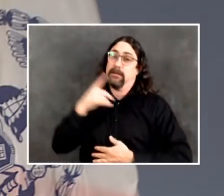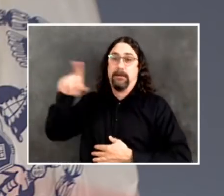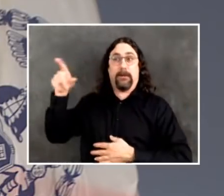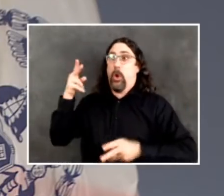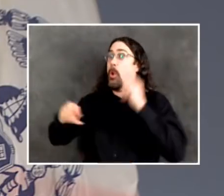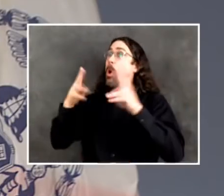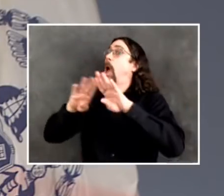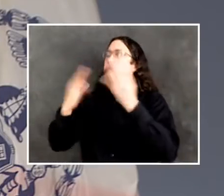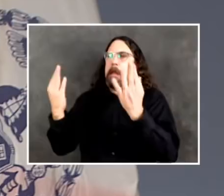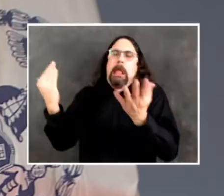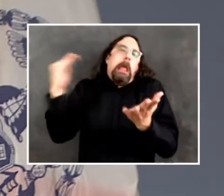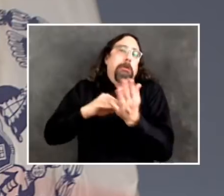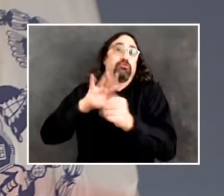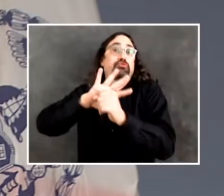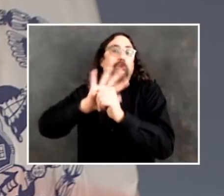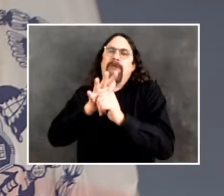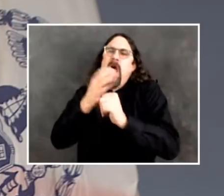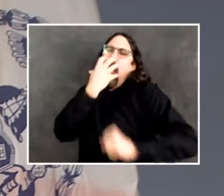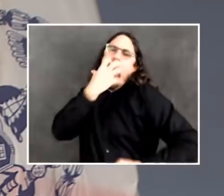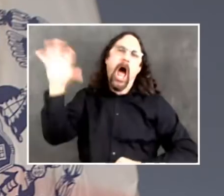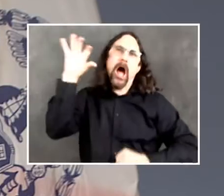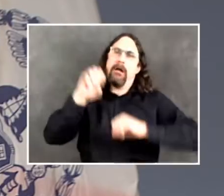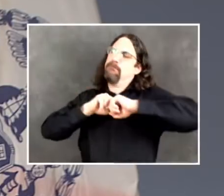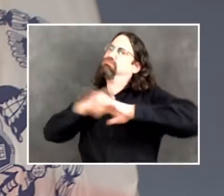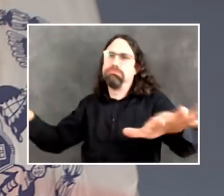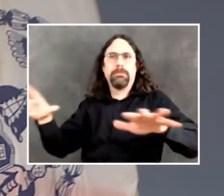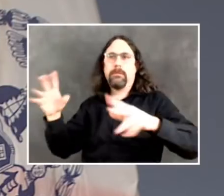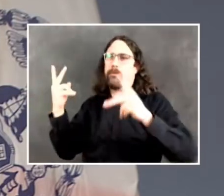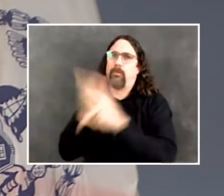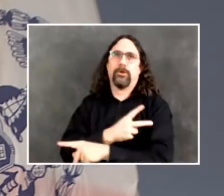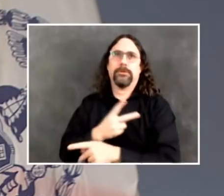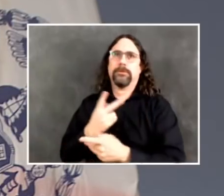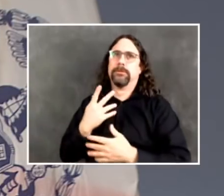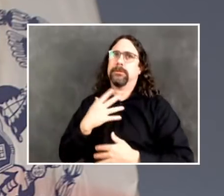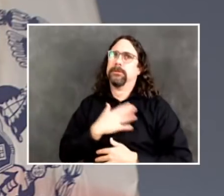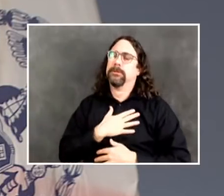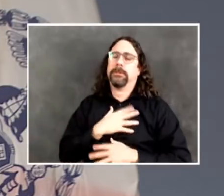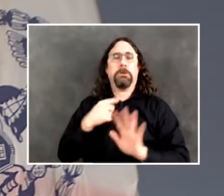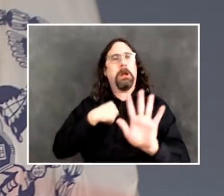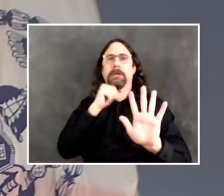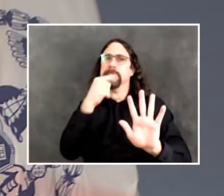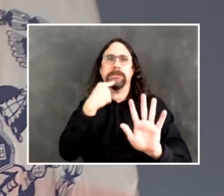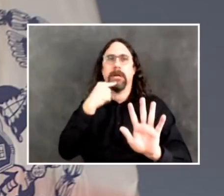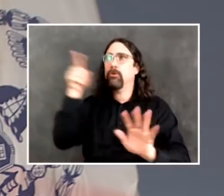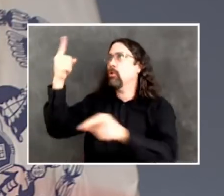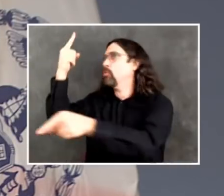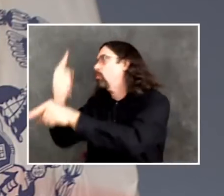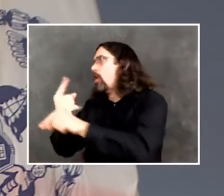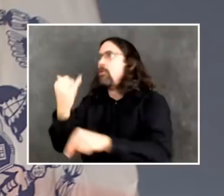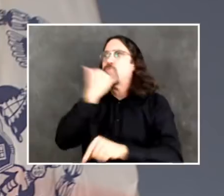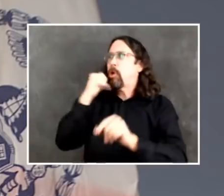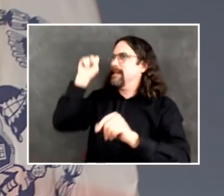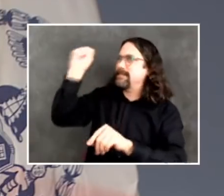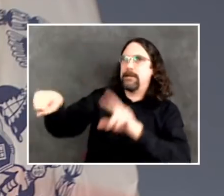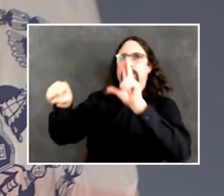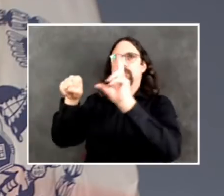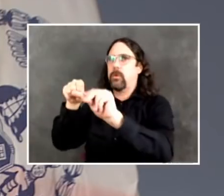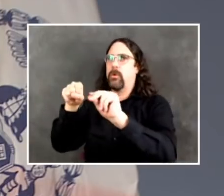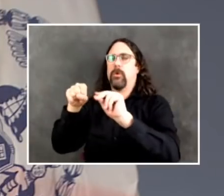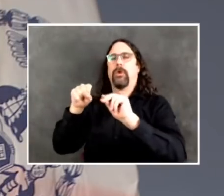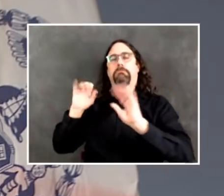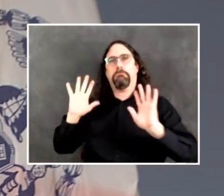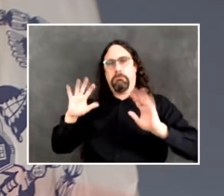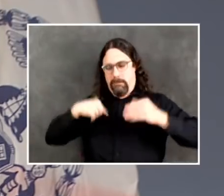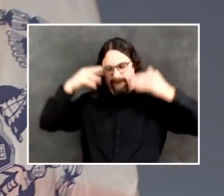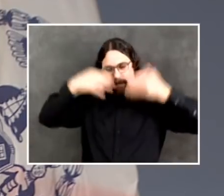governed more by politics or image, or they're concerned about the economy than they're concerned about the health and welfare of their